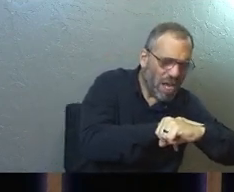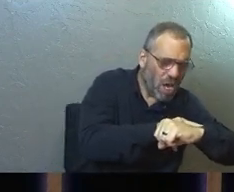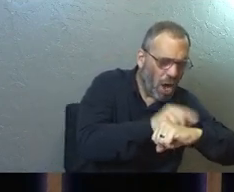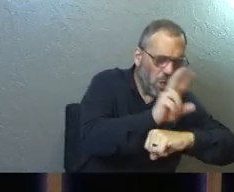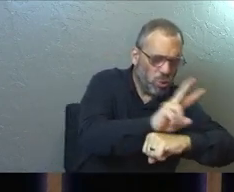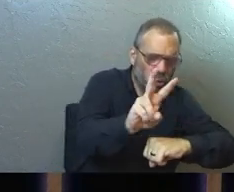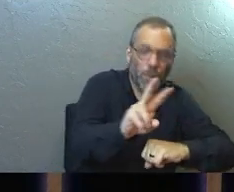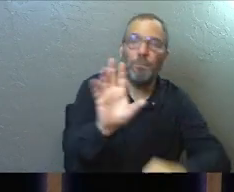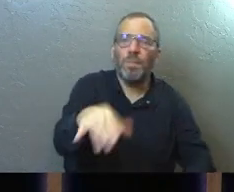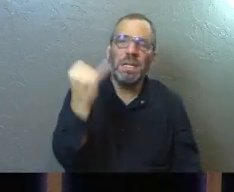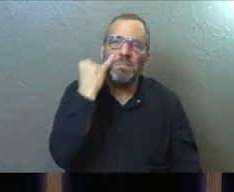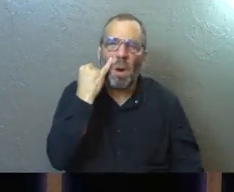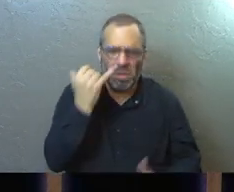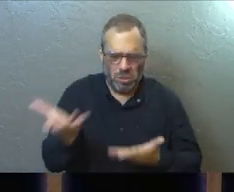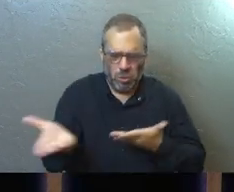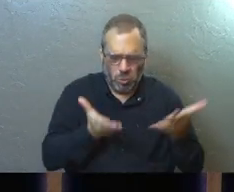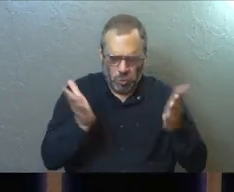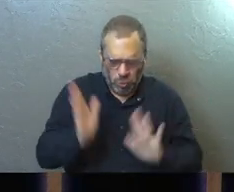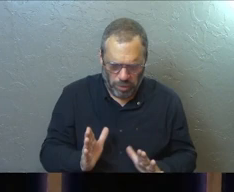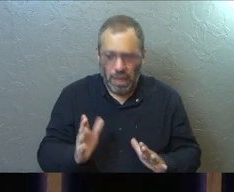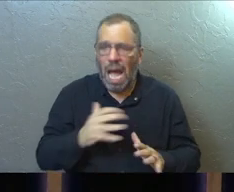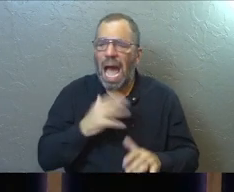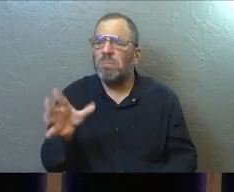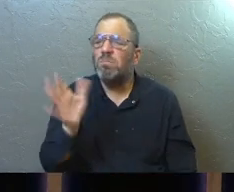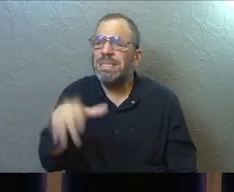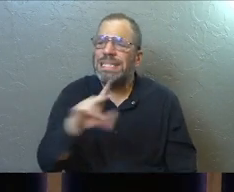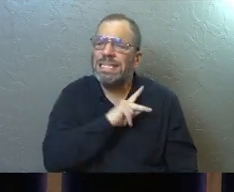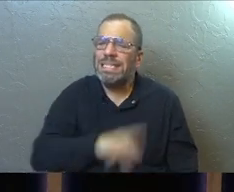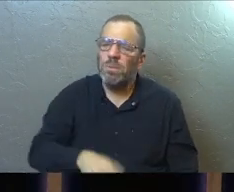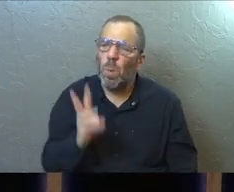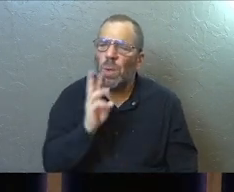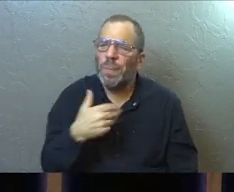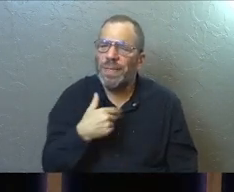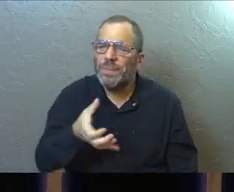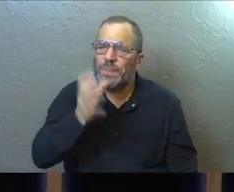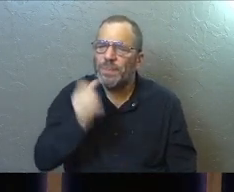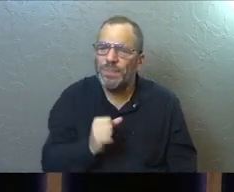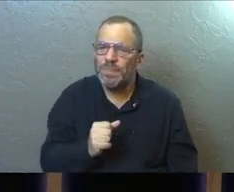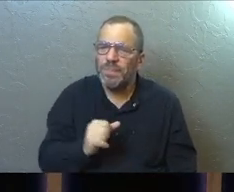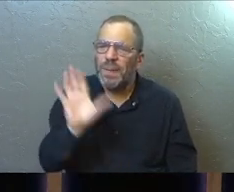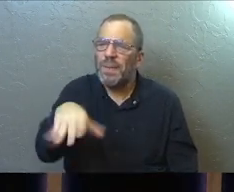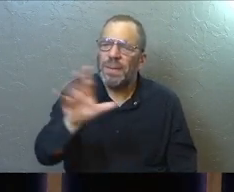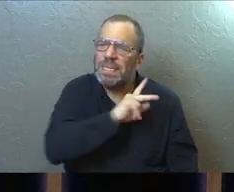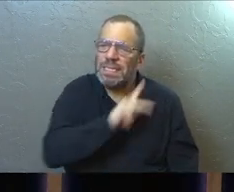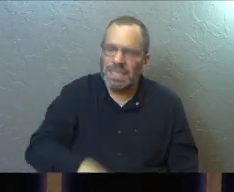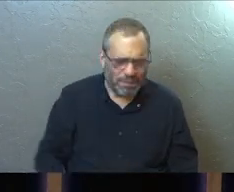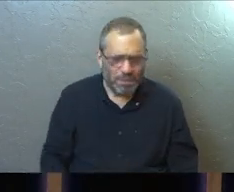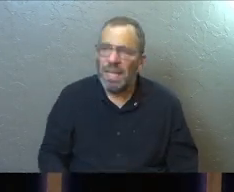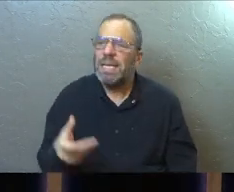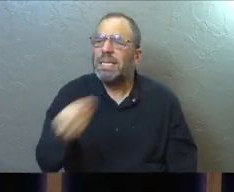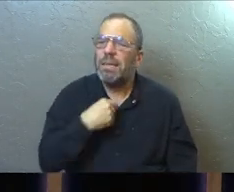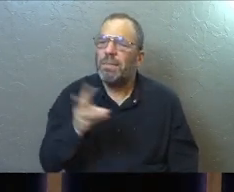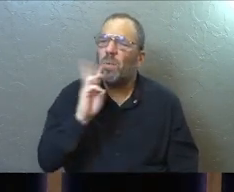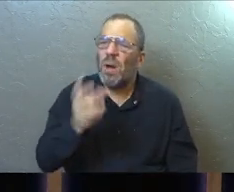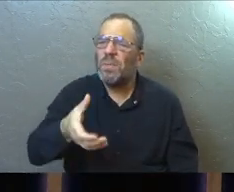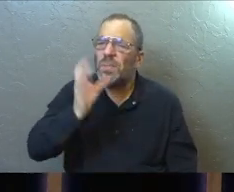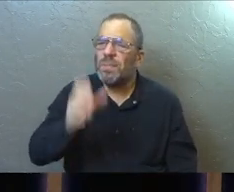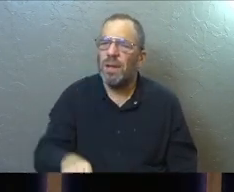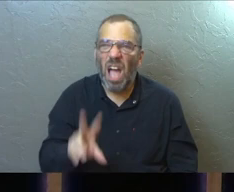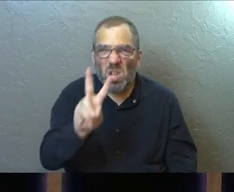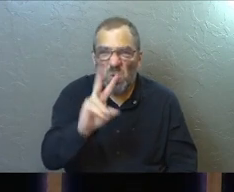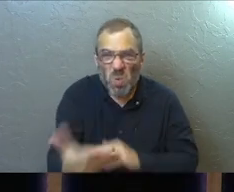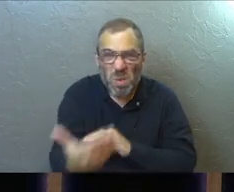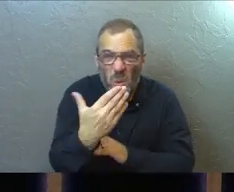And let's say it's one of these servants, and the servant wants a drink of water. Hey, king, would you get me a drink of water